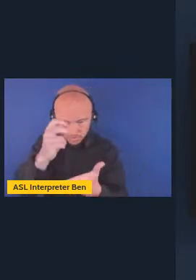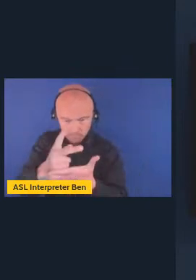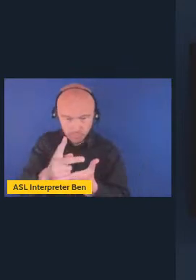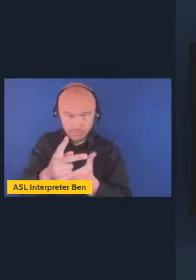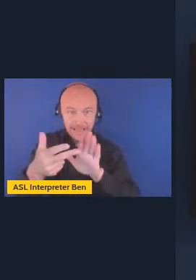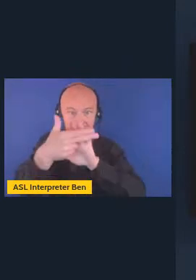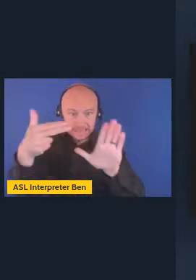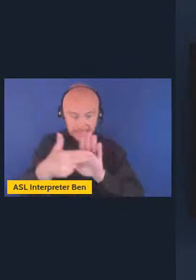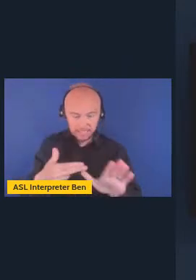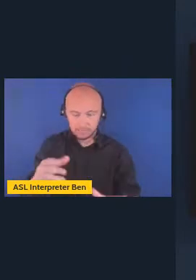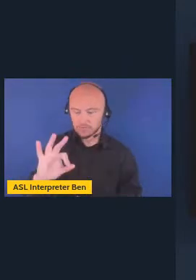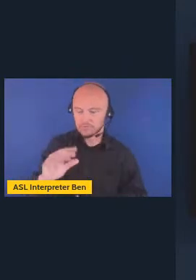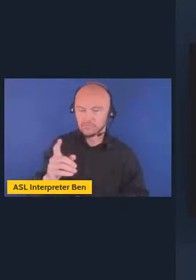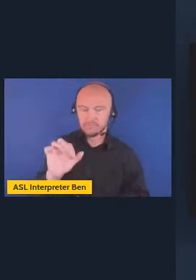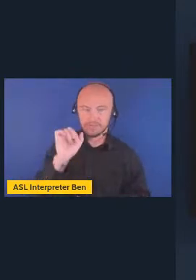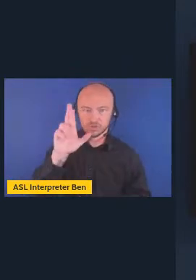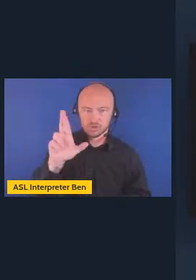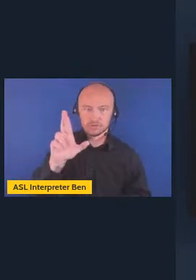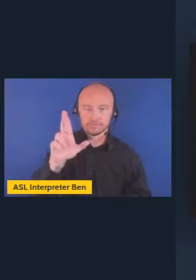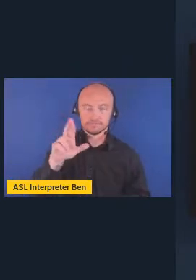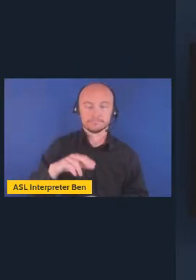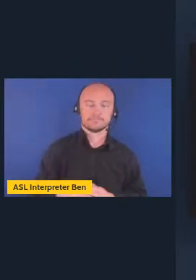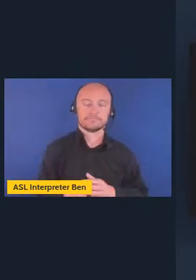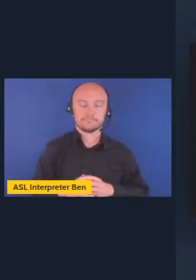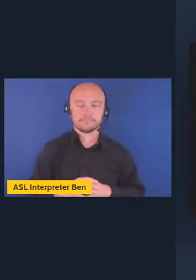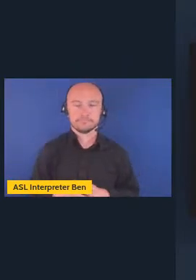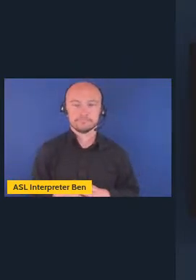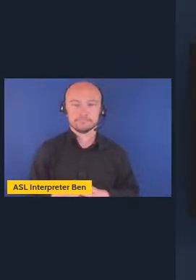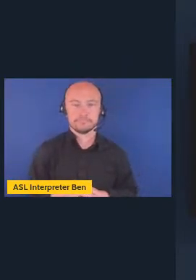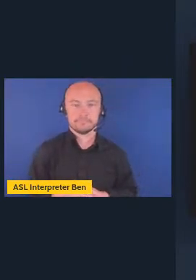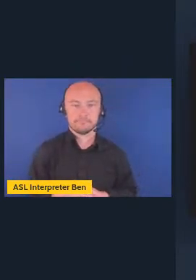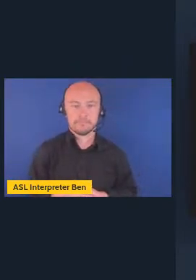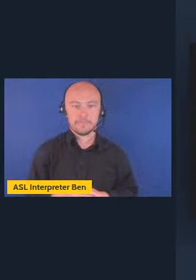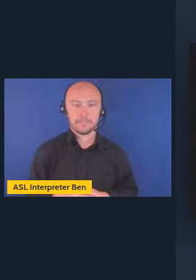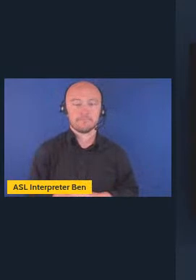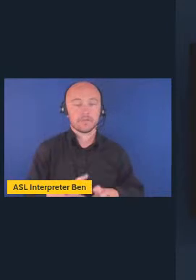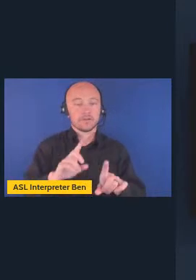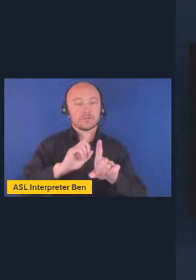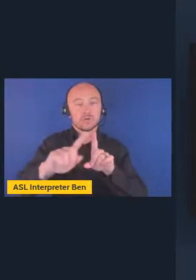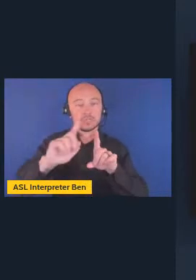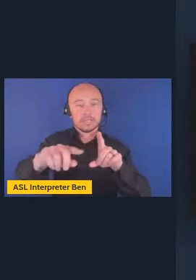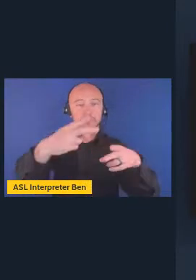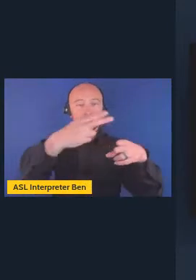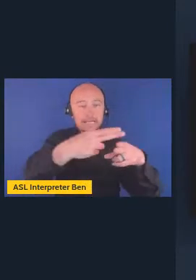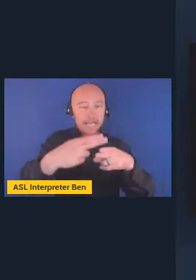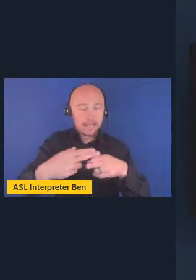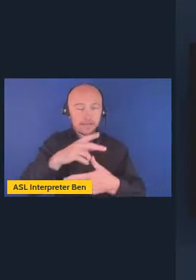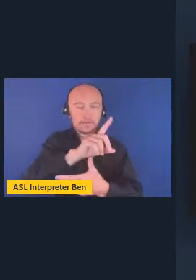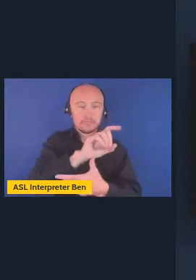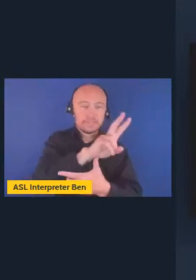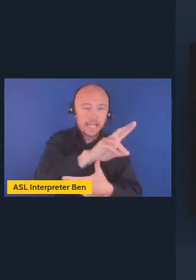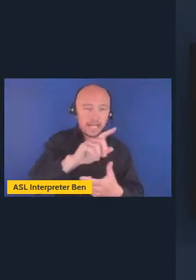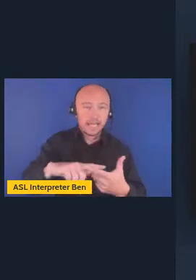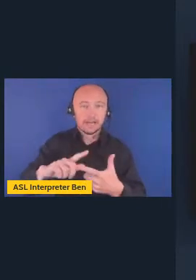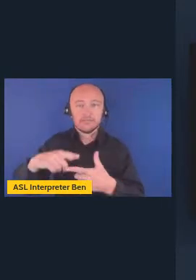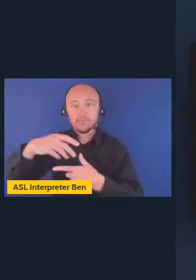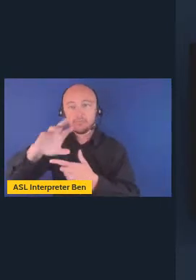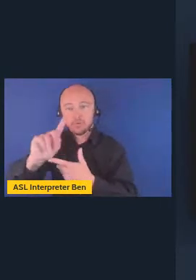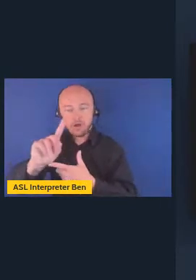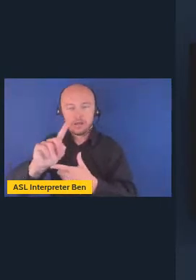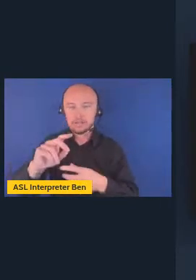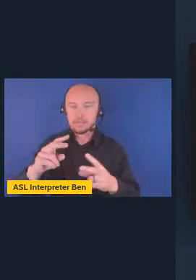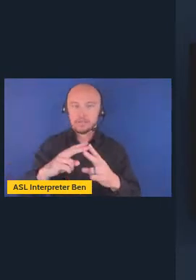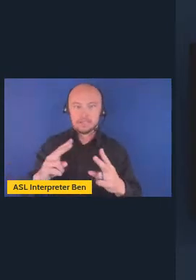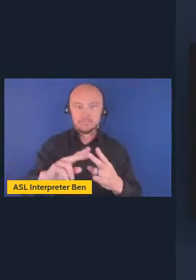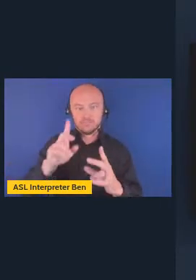as a feature. Now, using the different semantic commit types for dev and production dependencies is very intentional